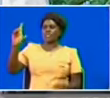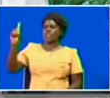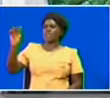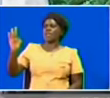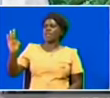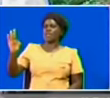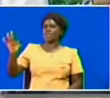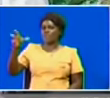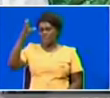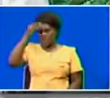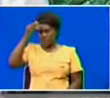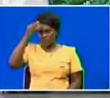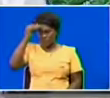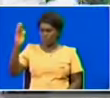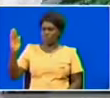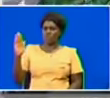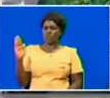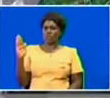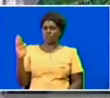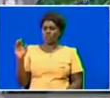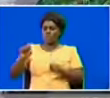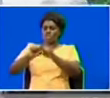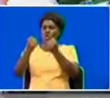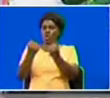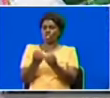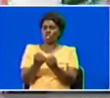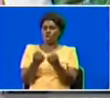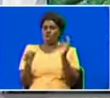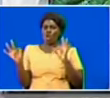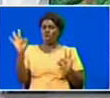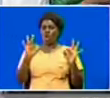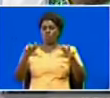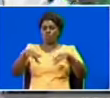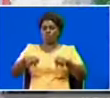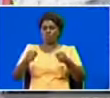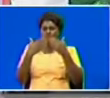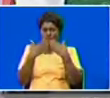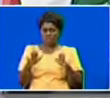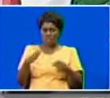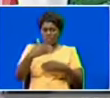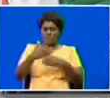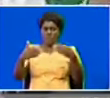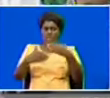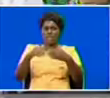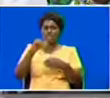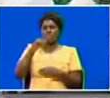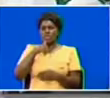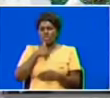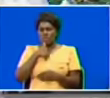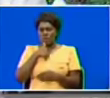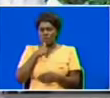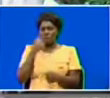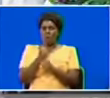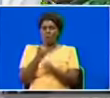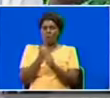go for education and security. So in the social halls, in every, social halls have been grabbed, so you need to actually build new halls. And so we'll have to actually work